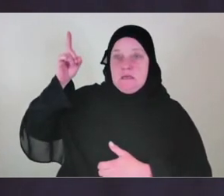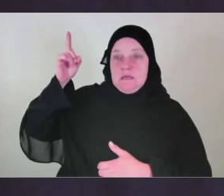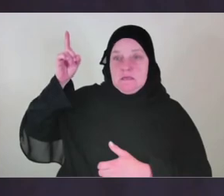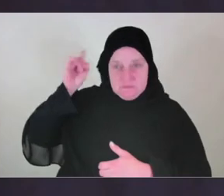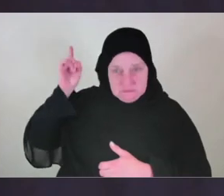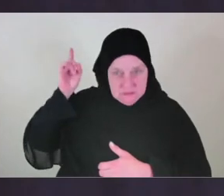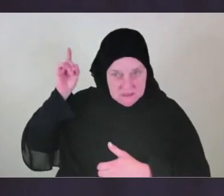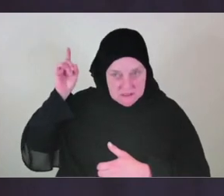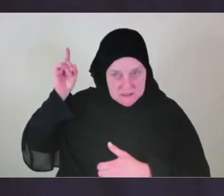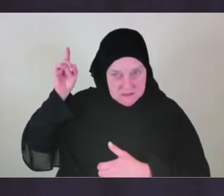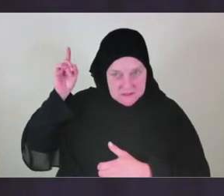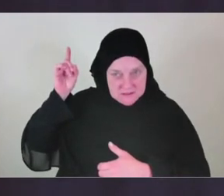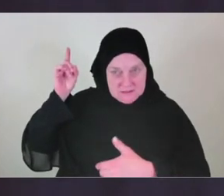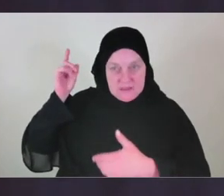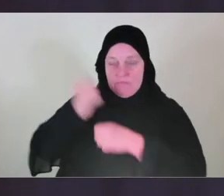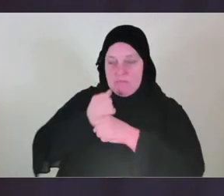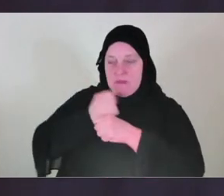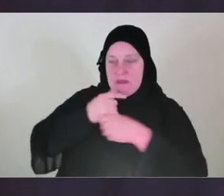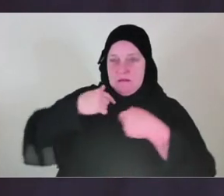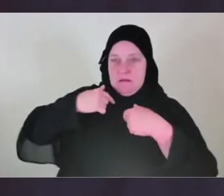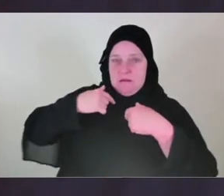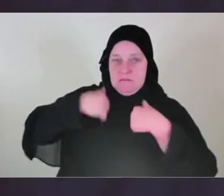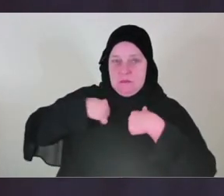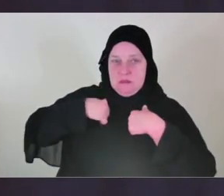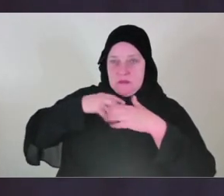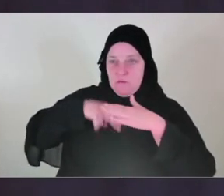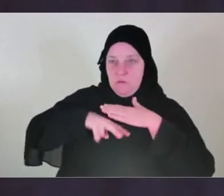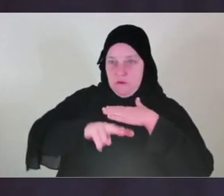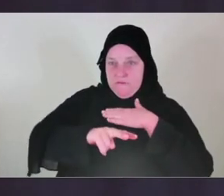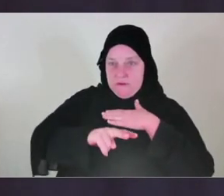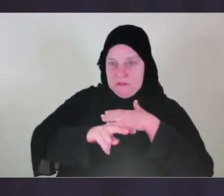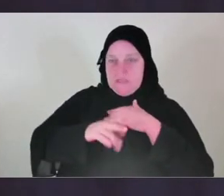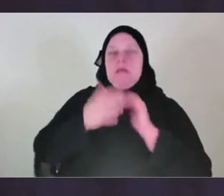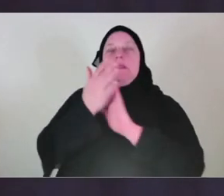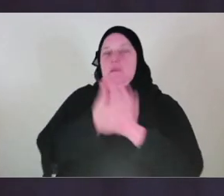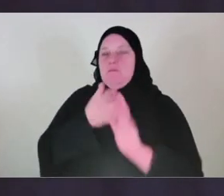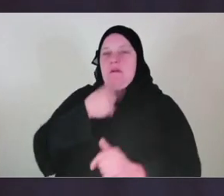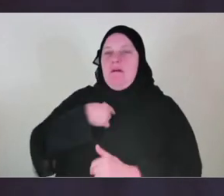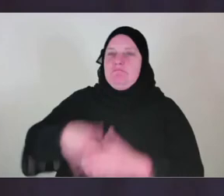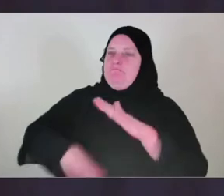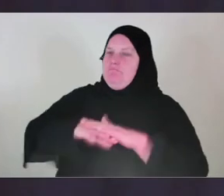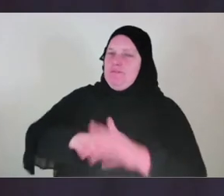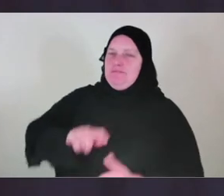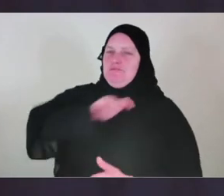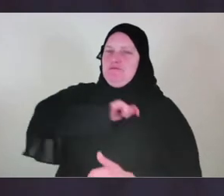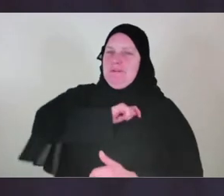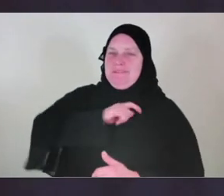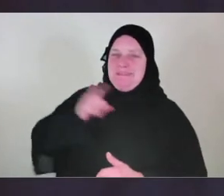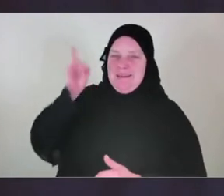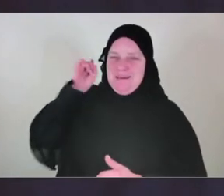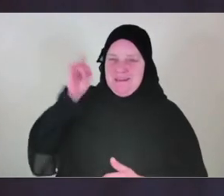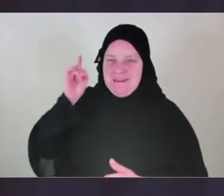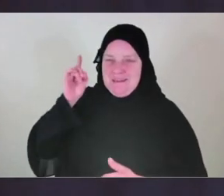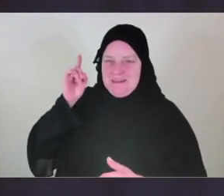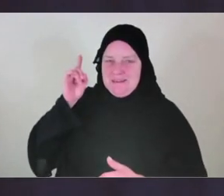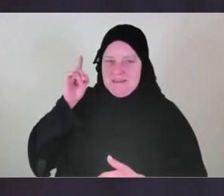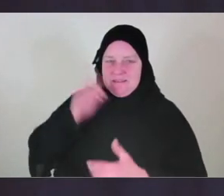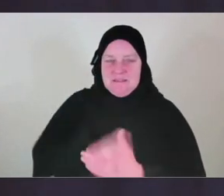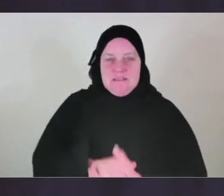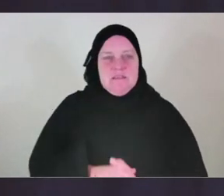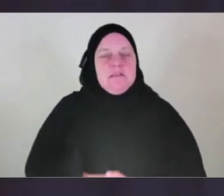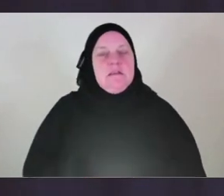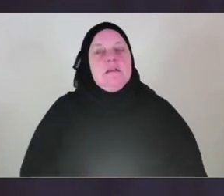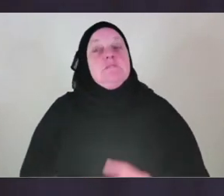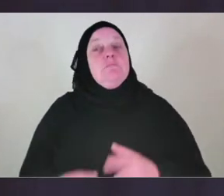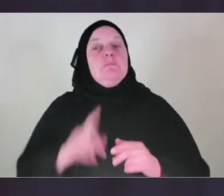And I'm telling you, I'm supposed to be a prophet. I'm a person, I'm supposed to be a prophet. And I say, come this way. I am the prophet of God for you to